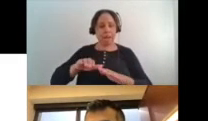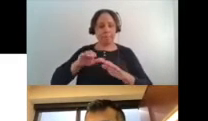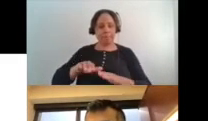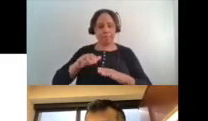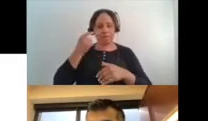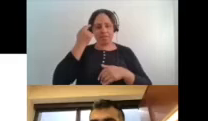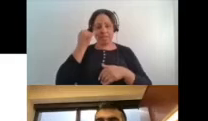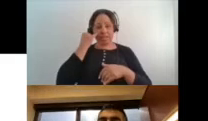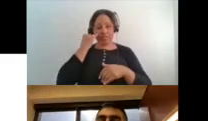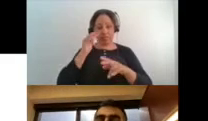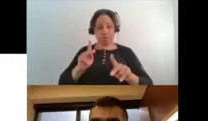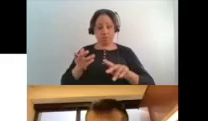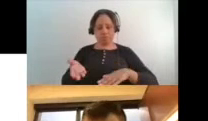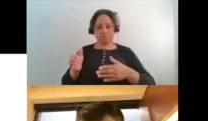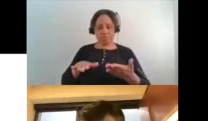if